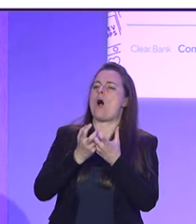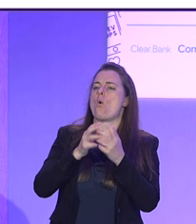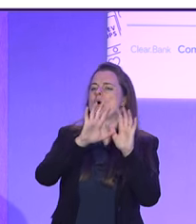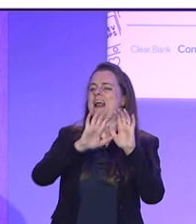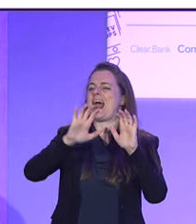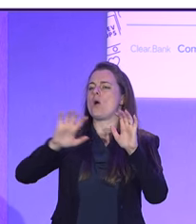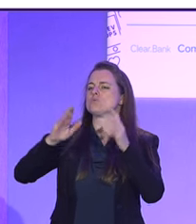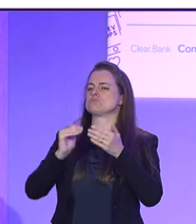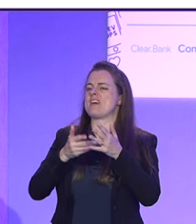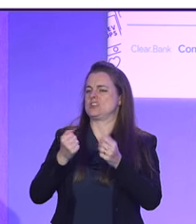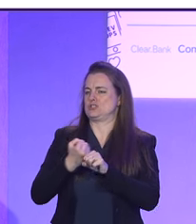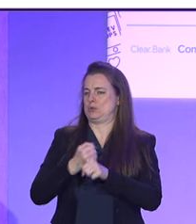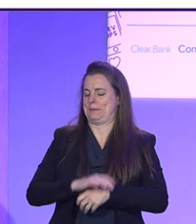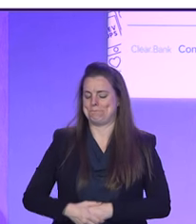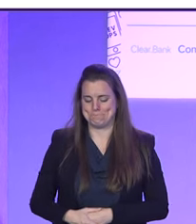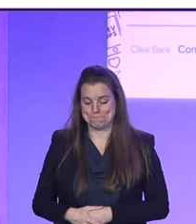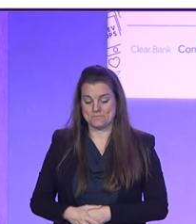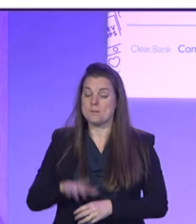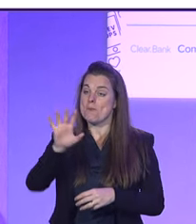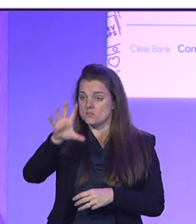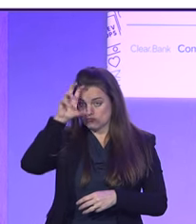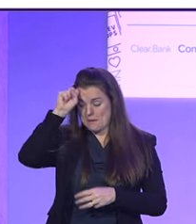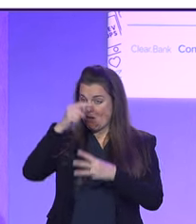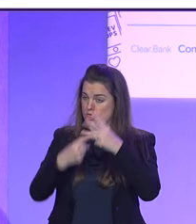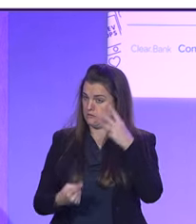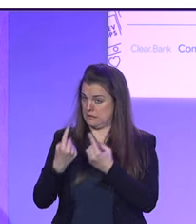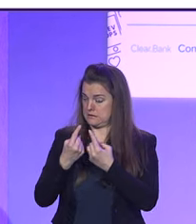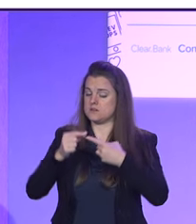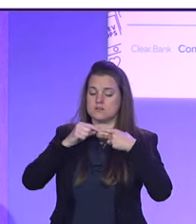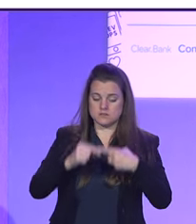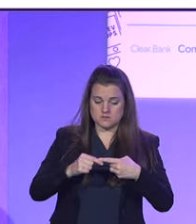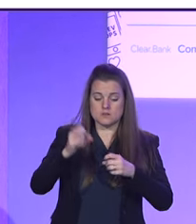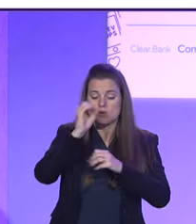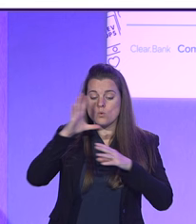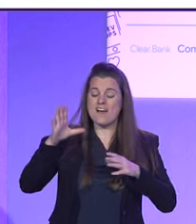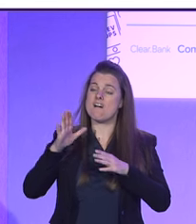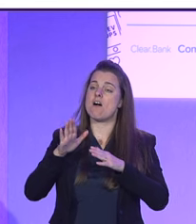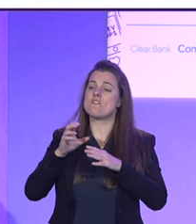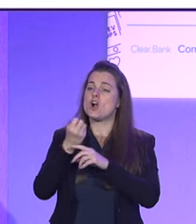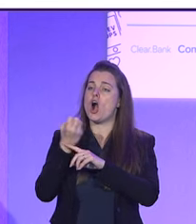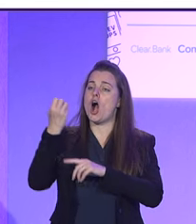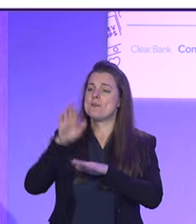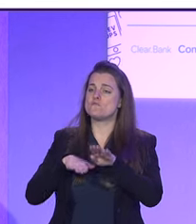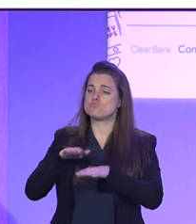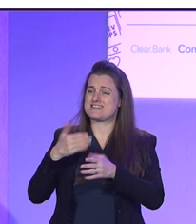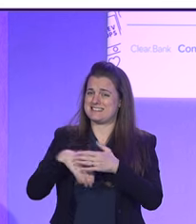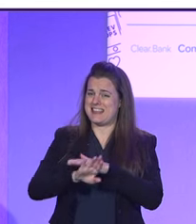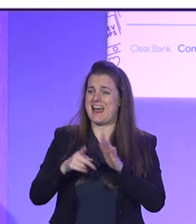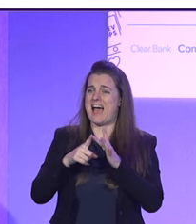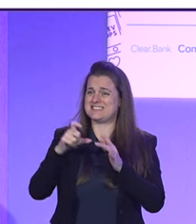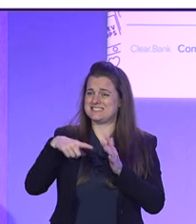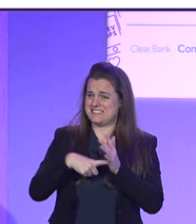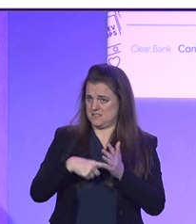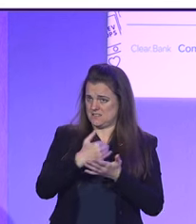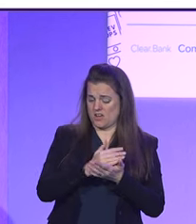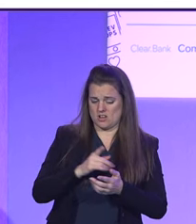Just three things I want you to remember. Be aware of carbon footprint on the ICT sector. Use of some of the practical tips I